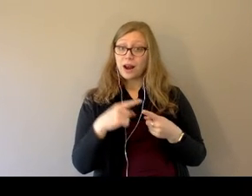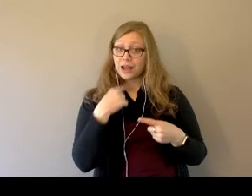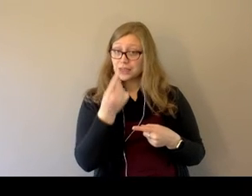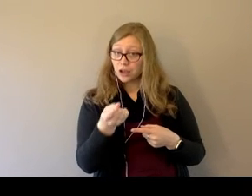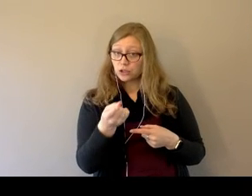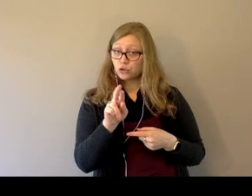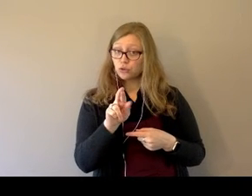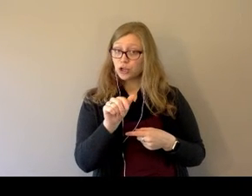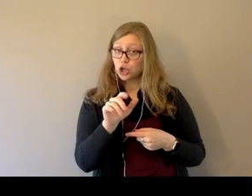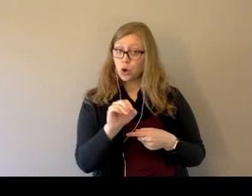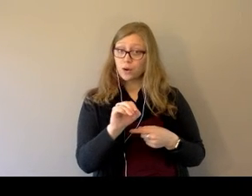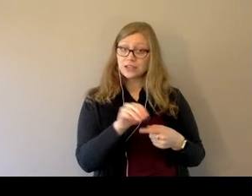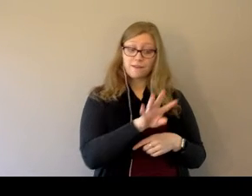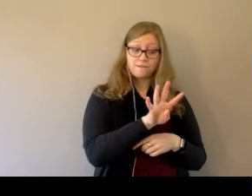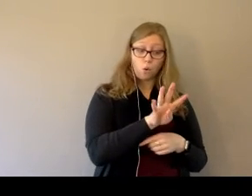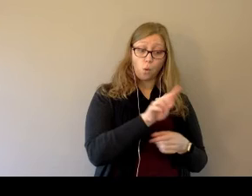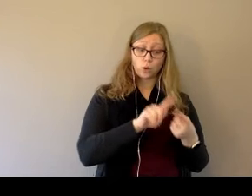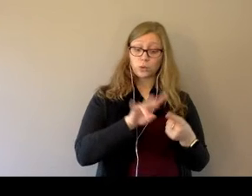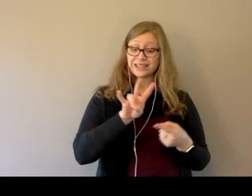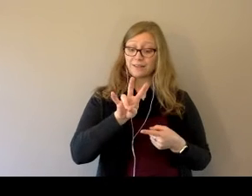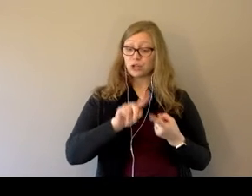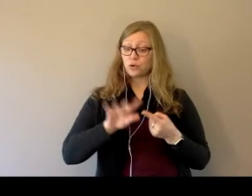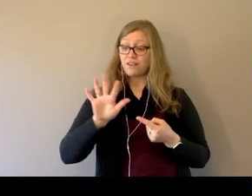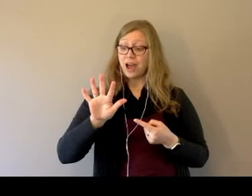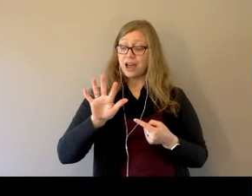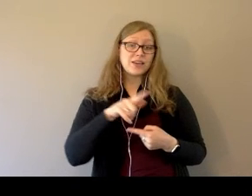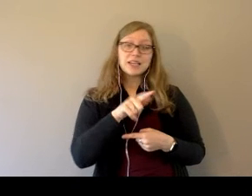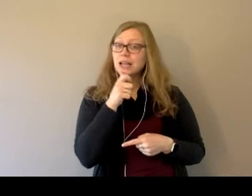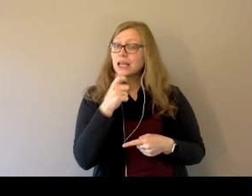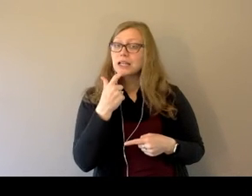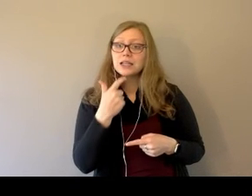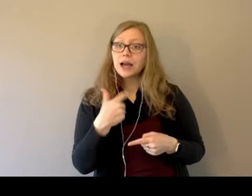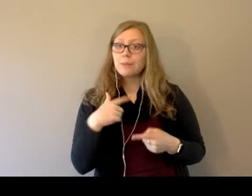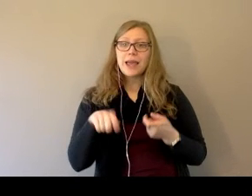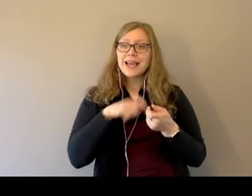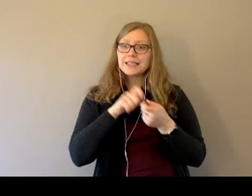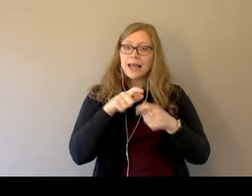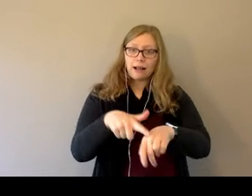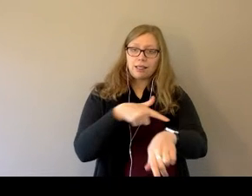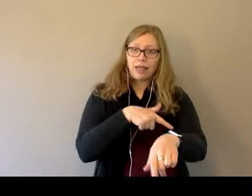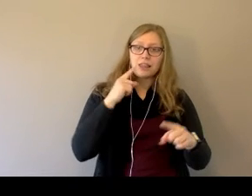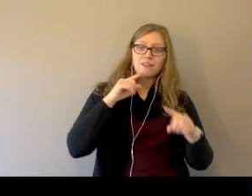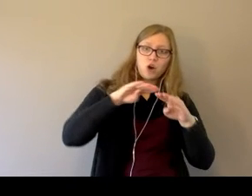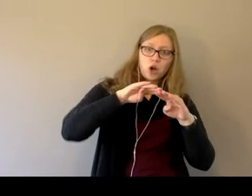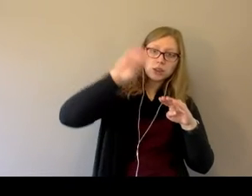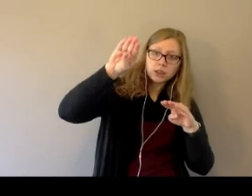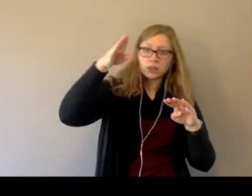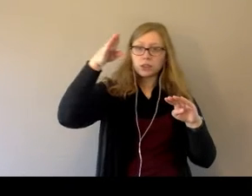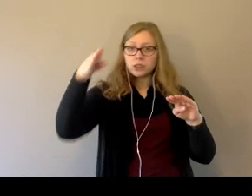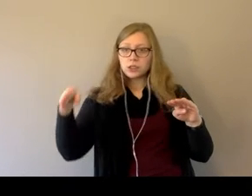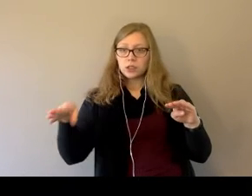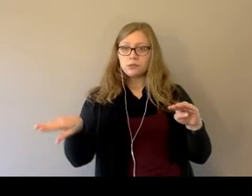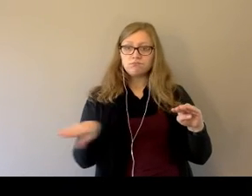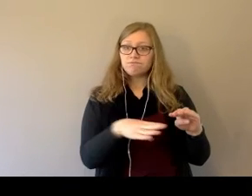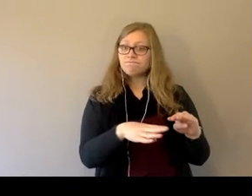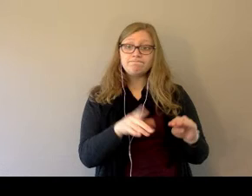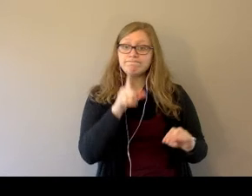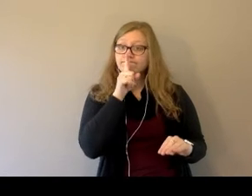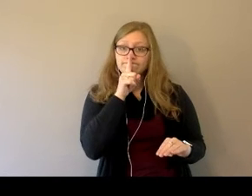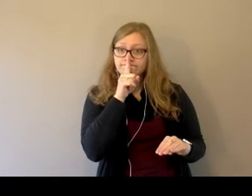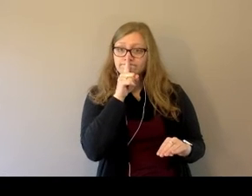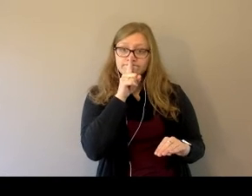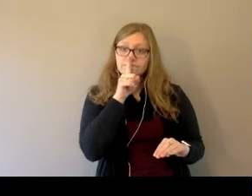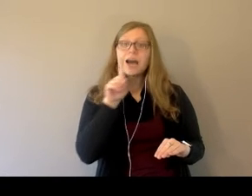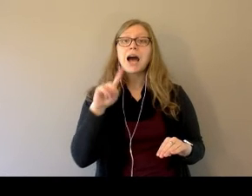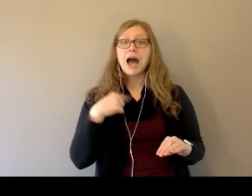to 7 to 5, it really doesn't tell me the values that of the actual side lengths. I just know